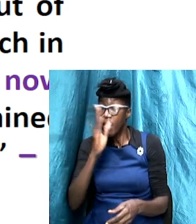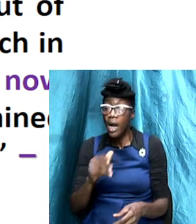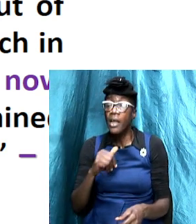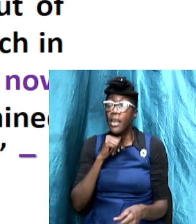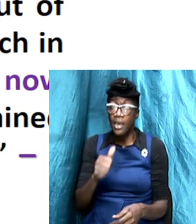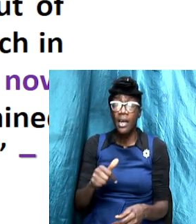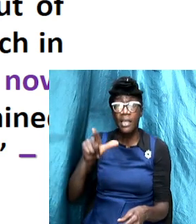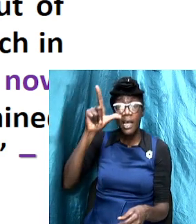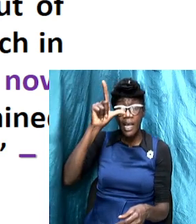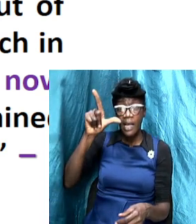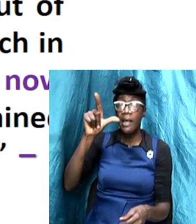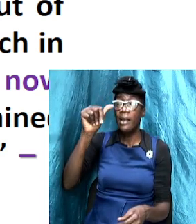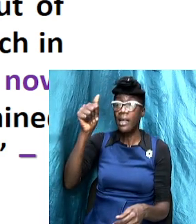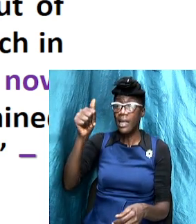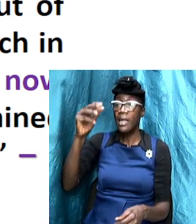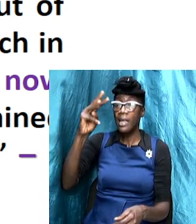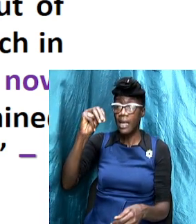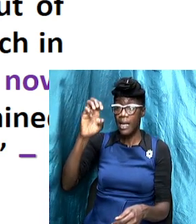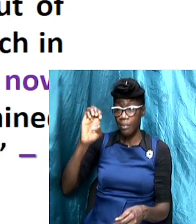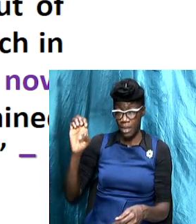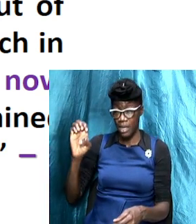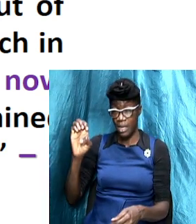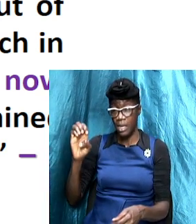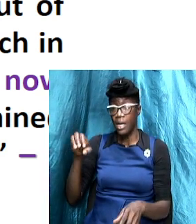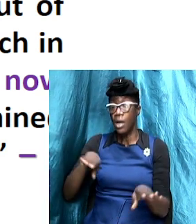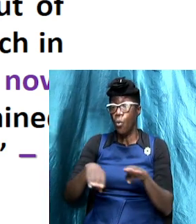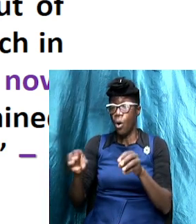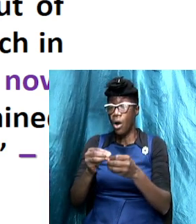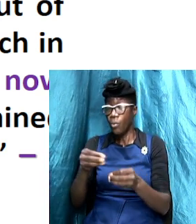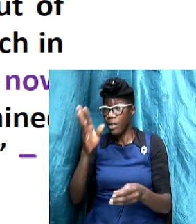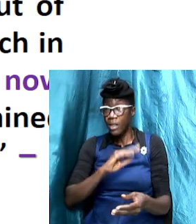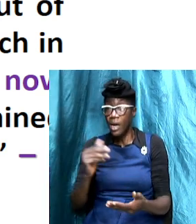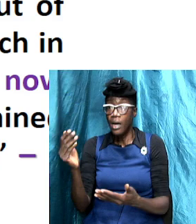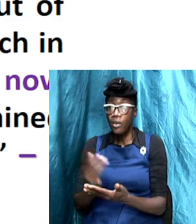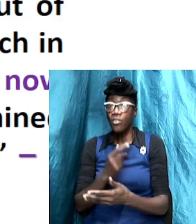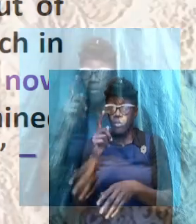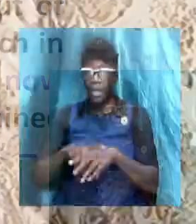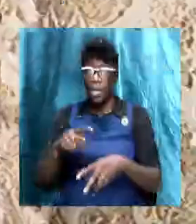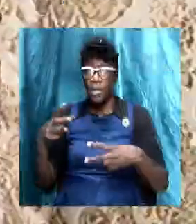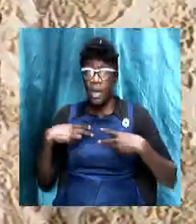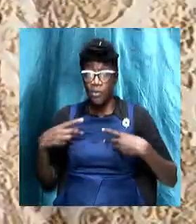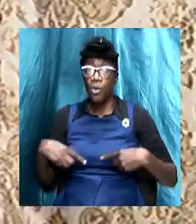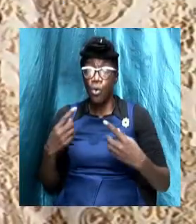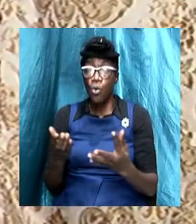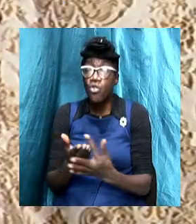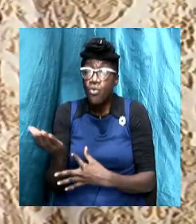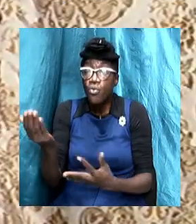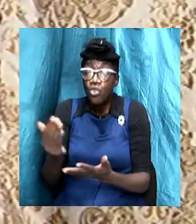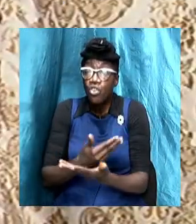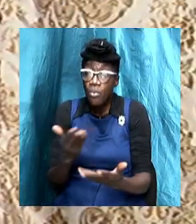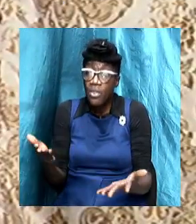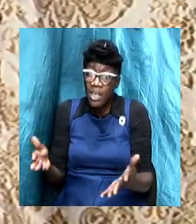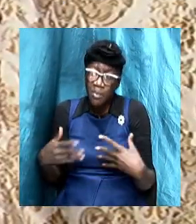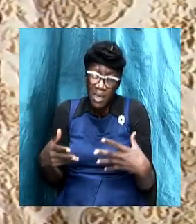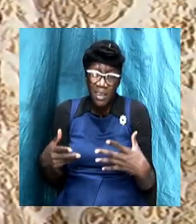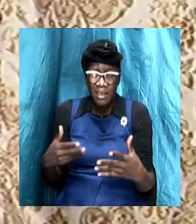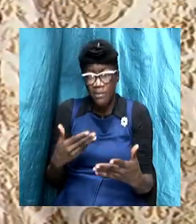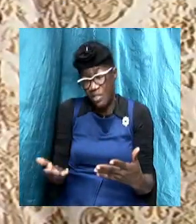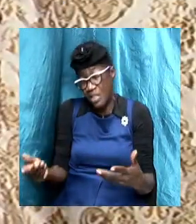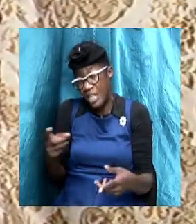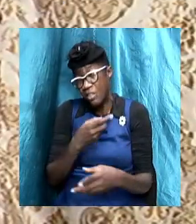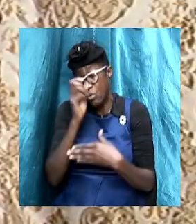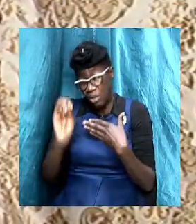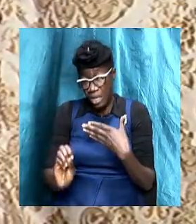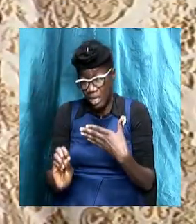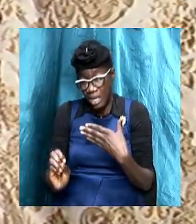words, sometimes you might have to go through some things based on what you have done. Sometimes there might be a case where God will have